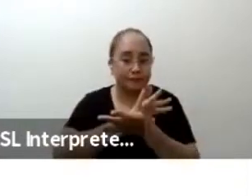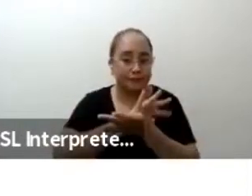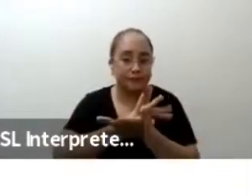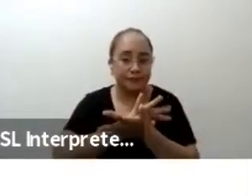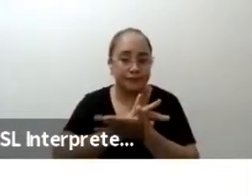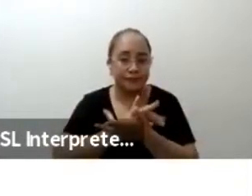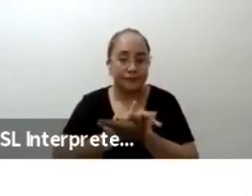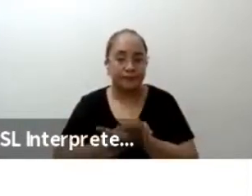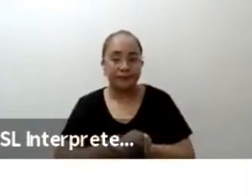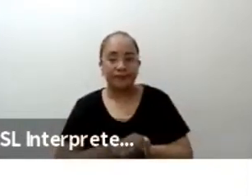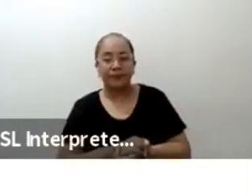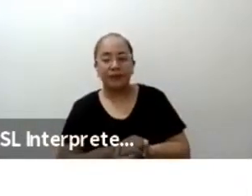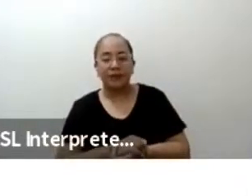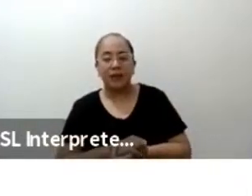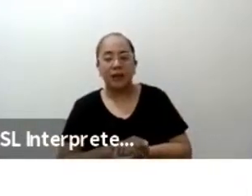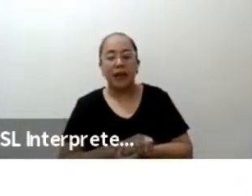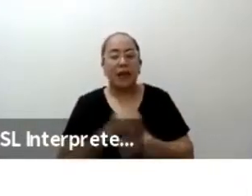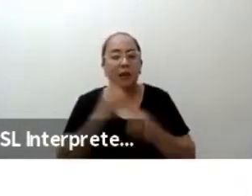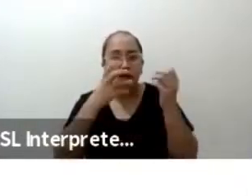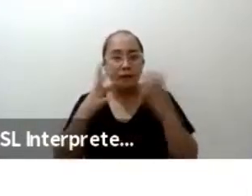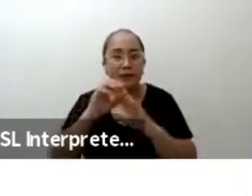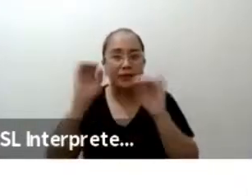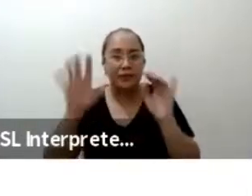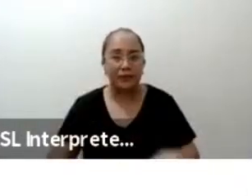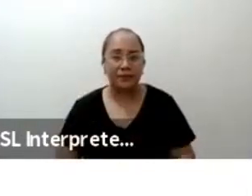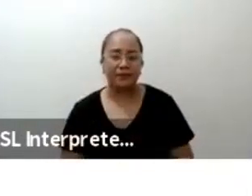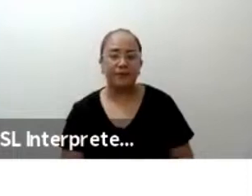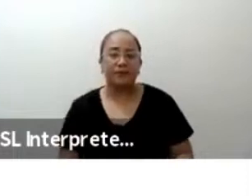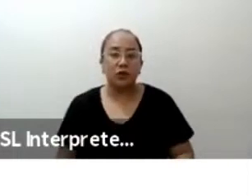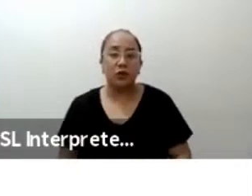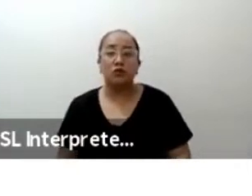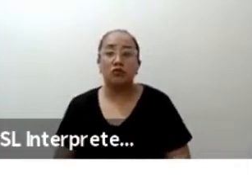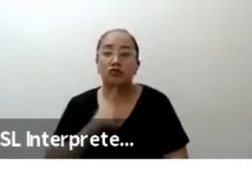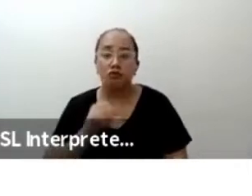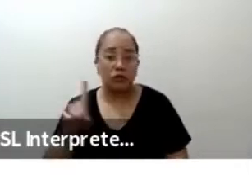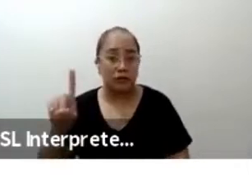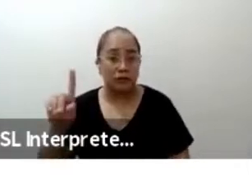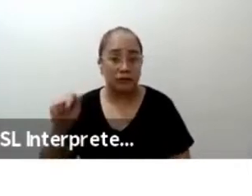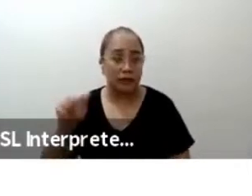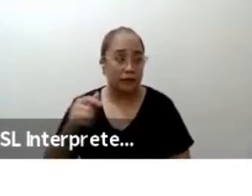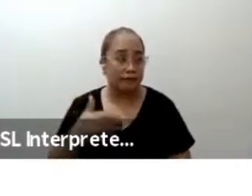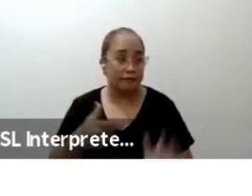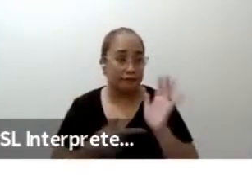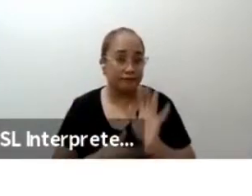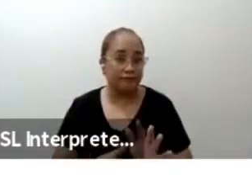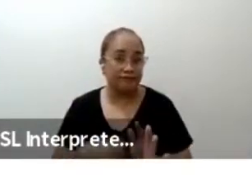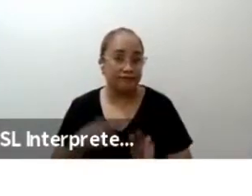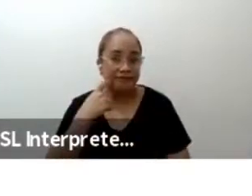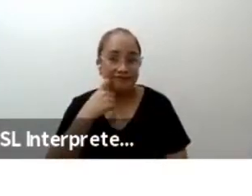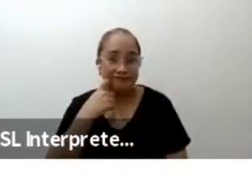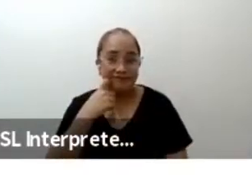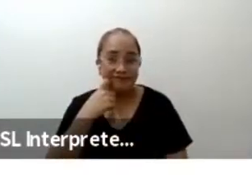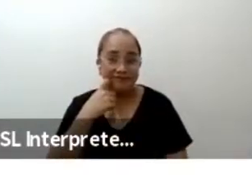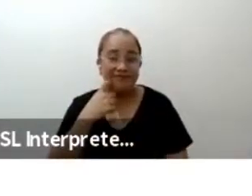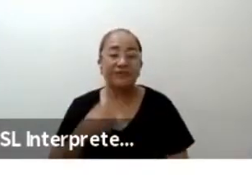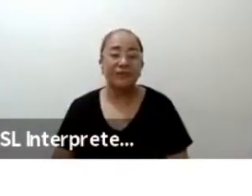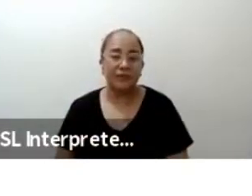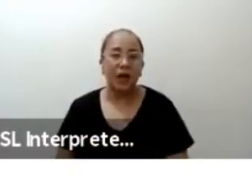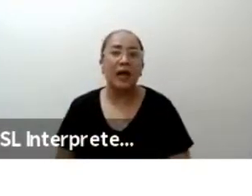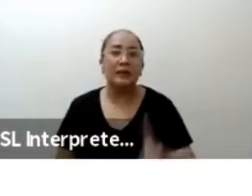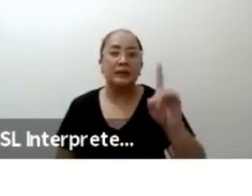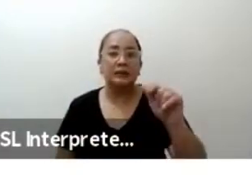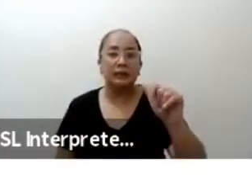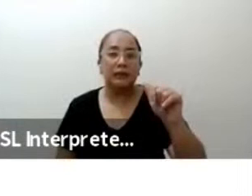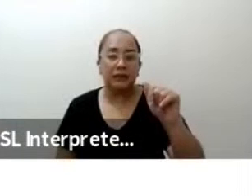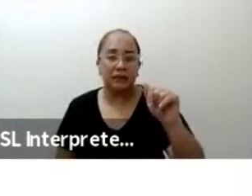have a information system. Actually, yung datos na present ni SP kanina, that was